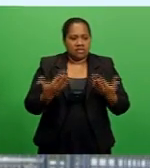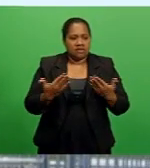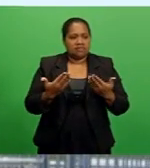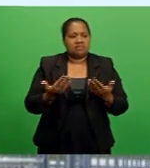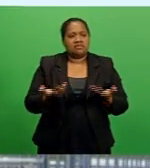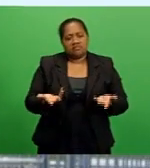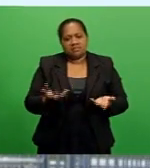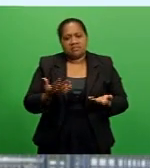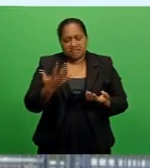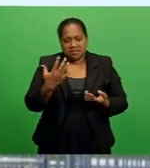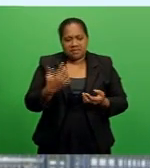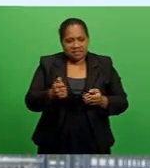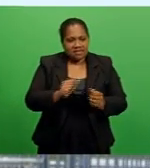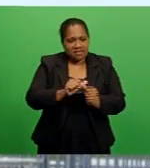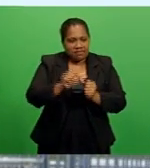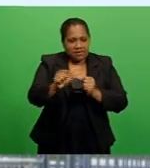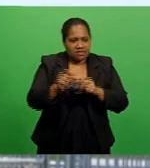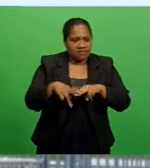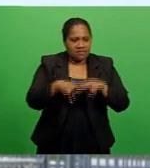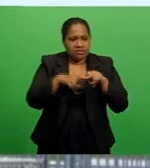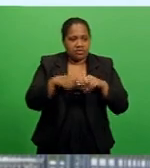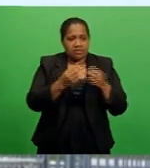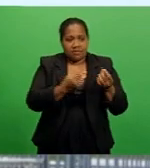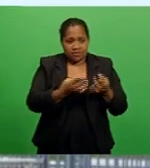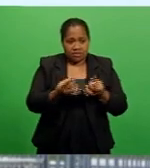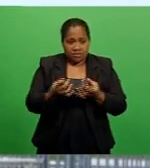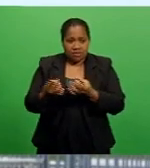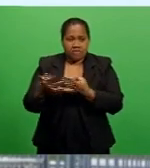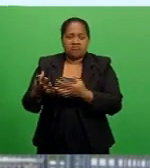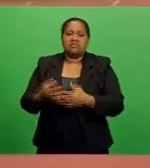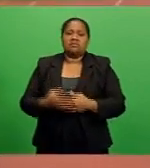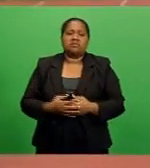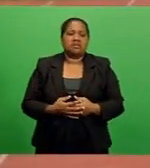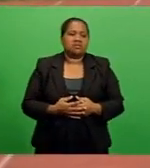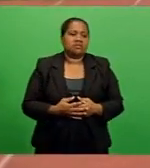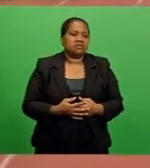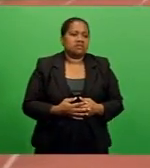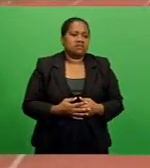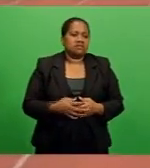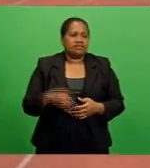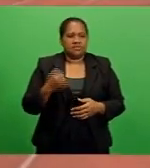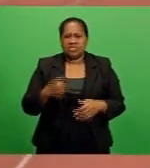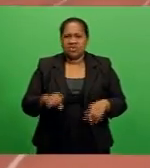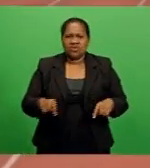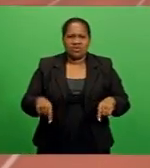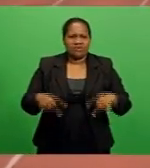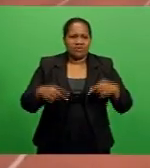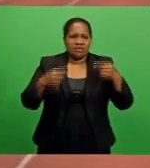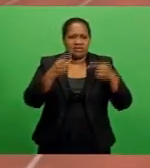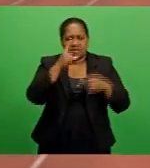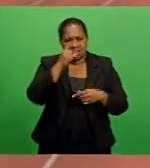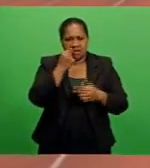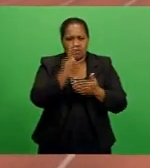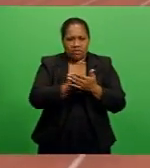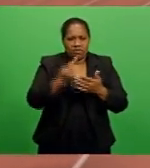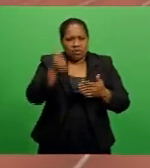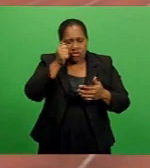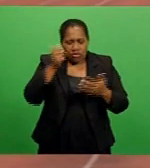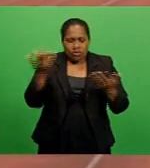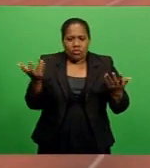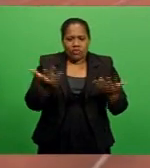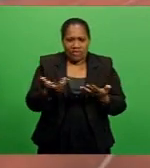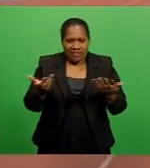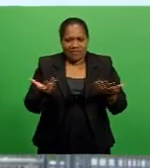go. But our preparation is going to be hindered by the fact that there are no competition. You can only know where you stand when you know that